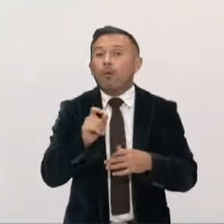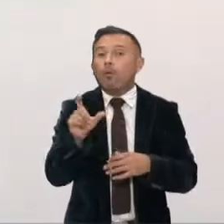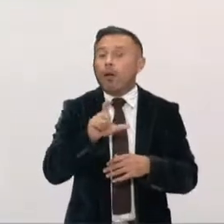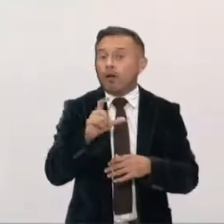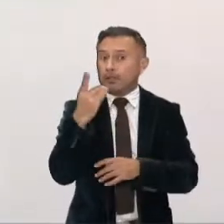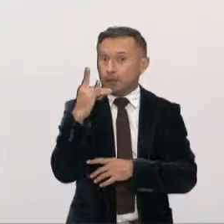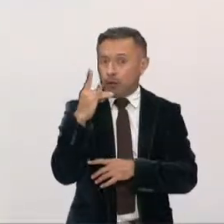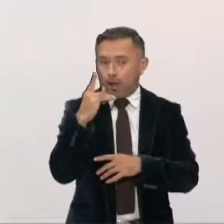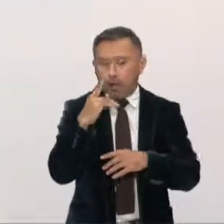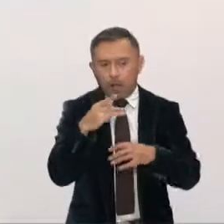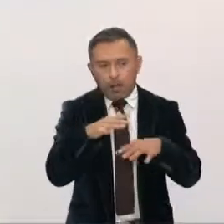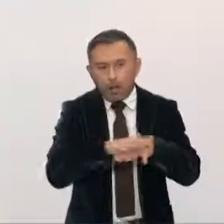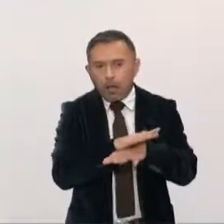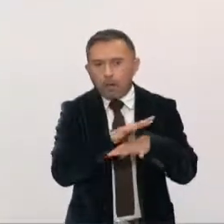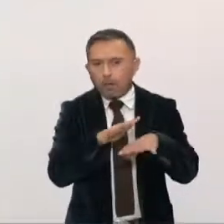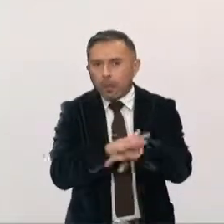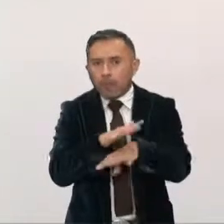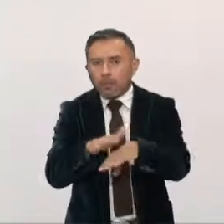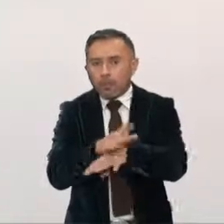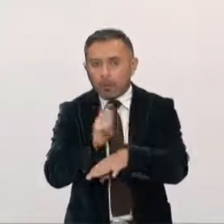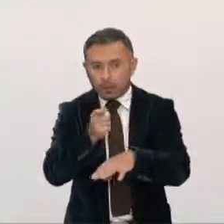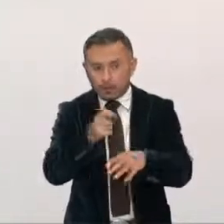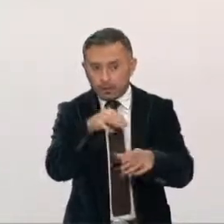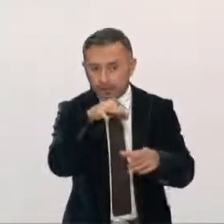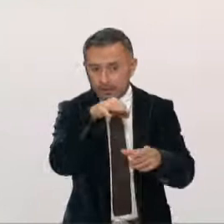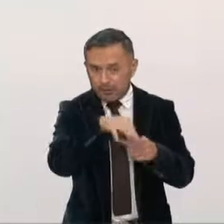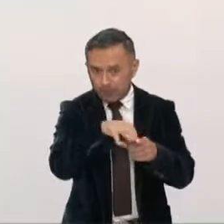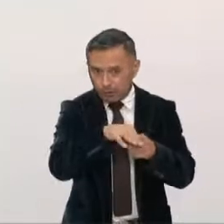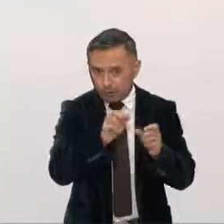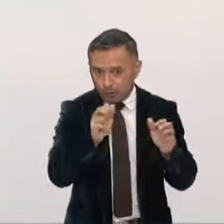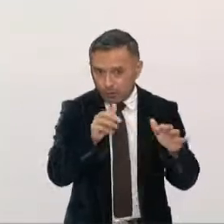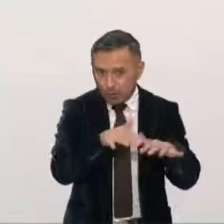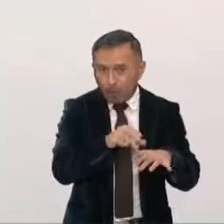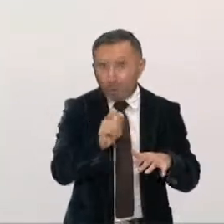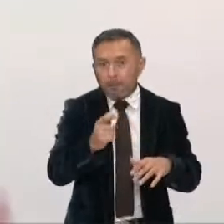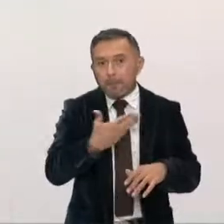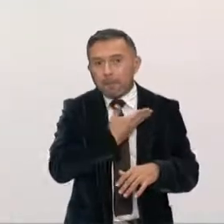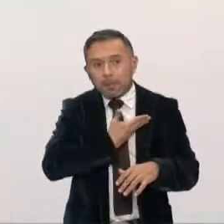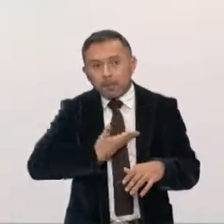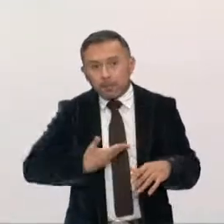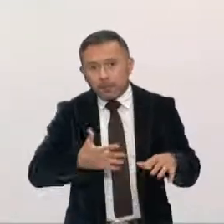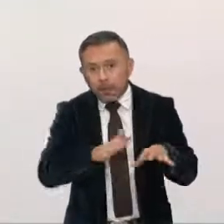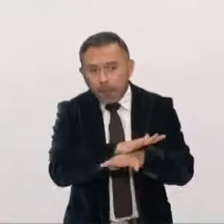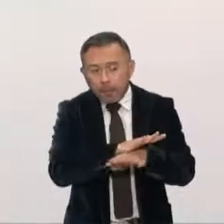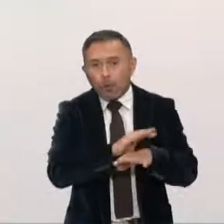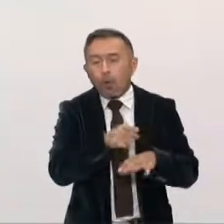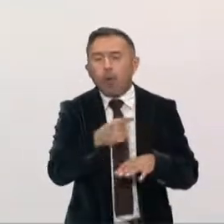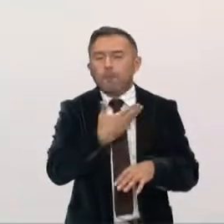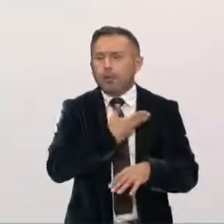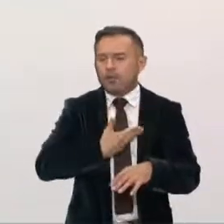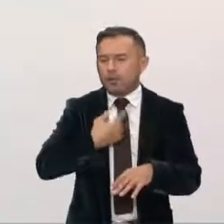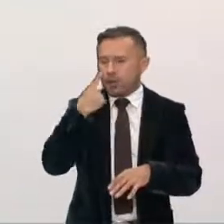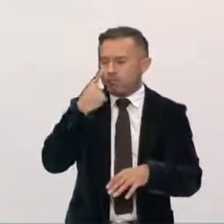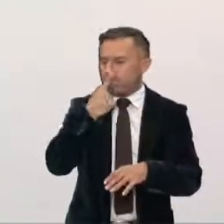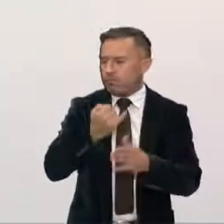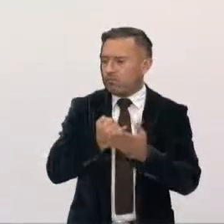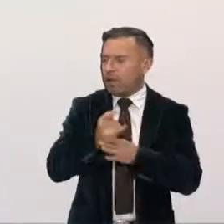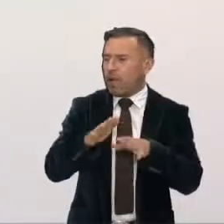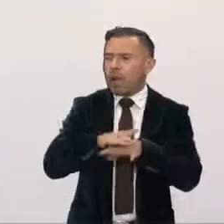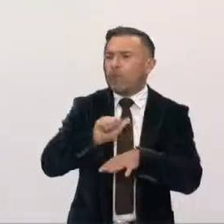The big changes throughout Bolivia's history are not translated because of an election